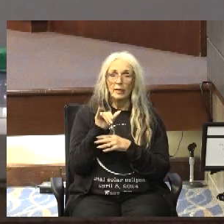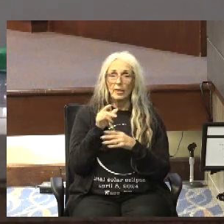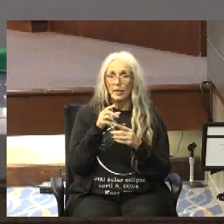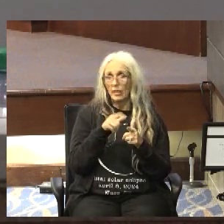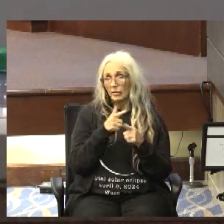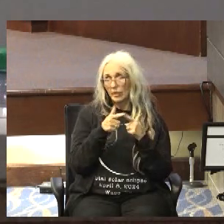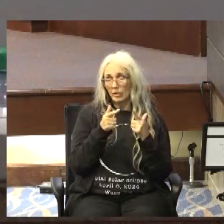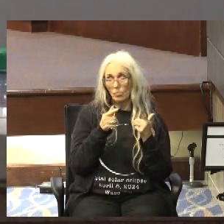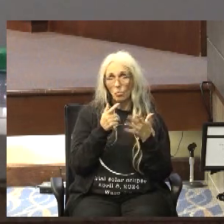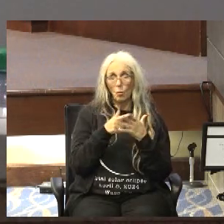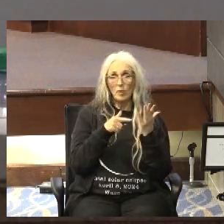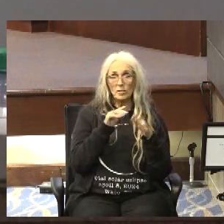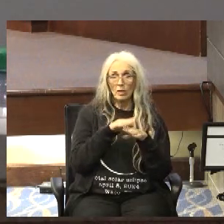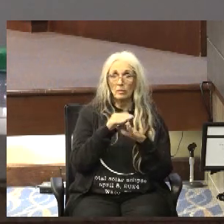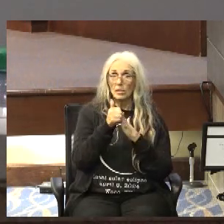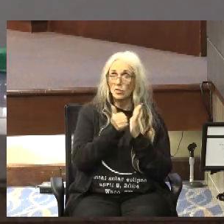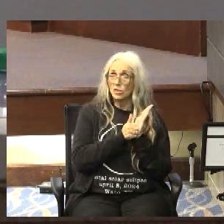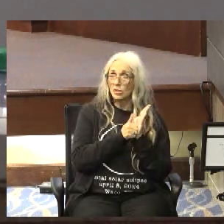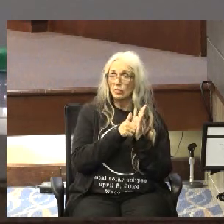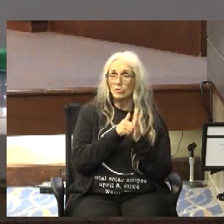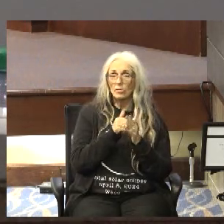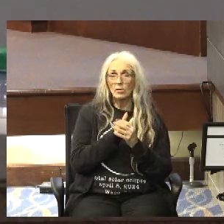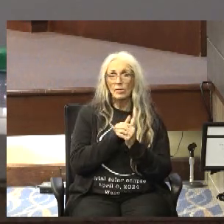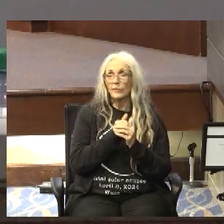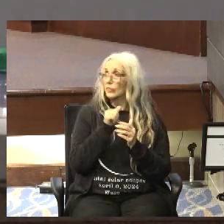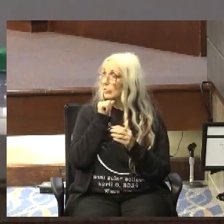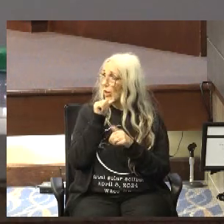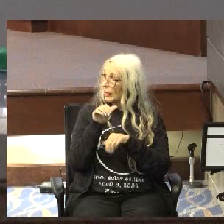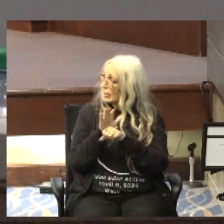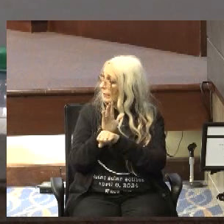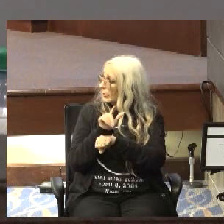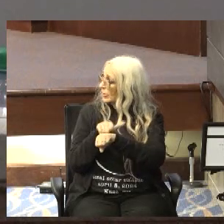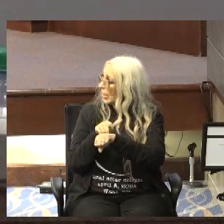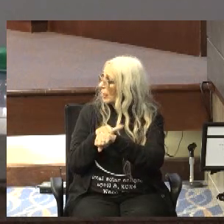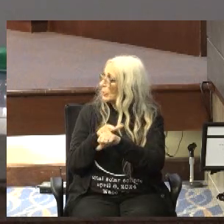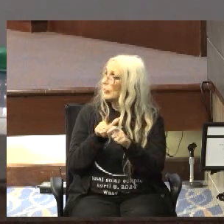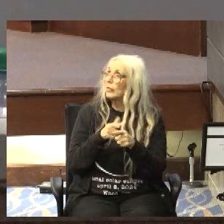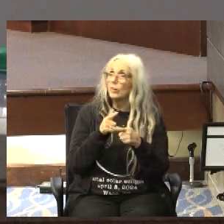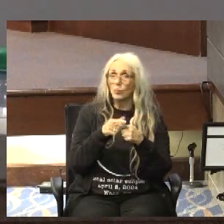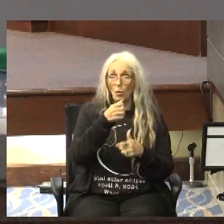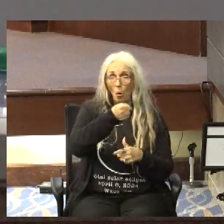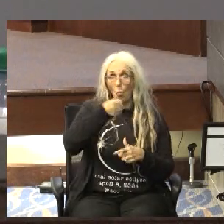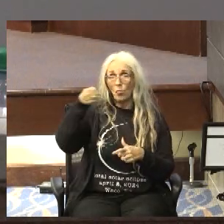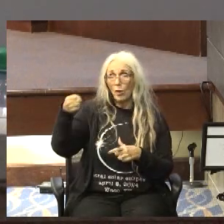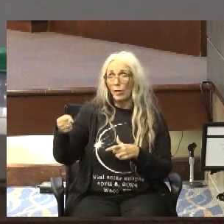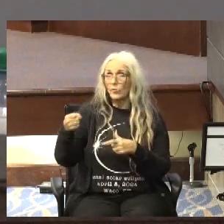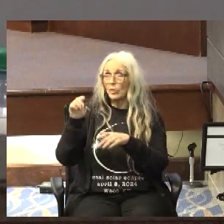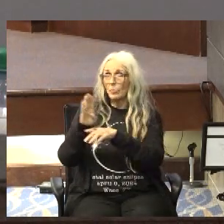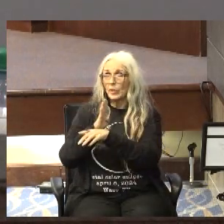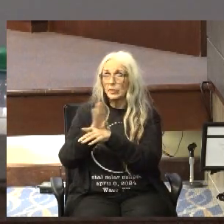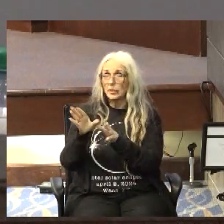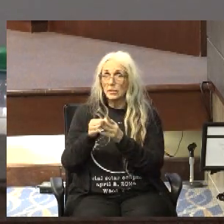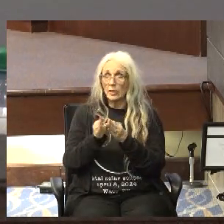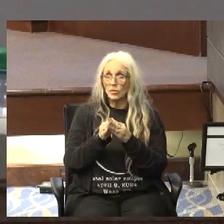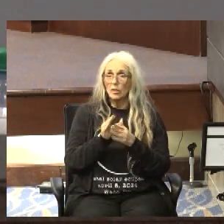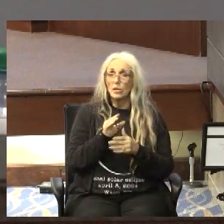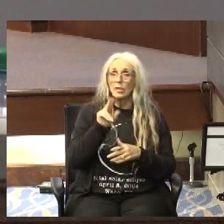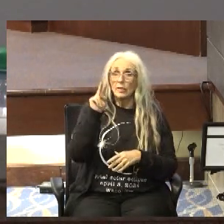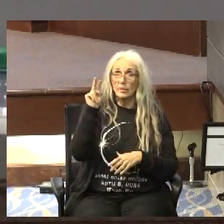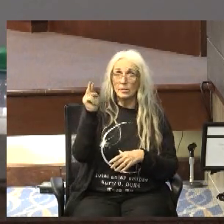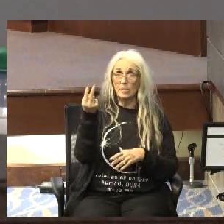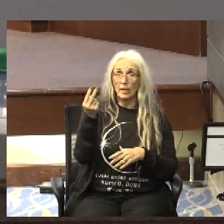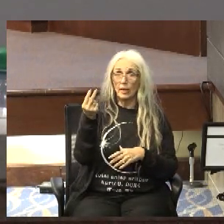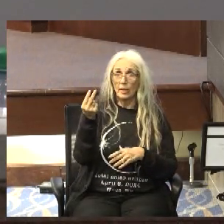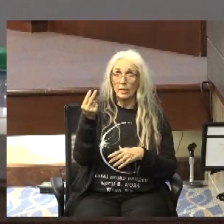items that are on your agenda. If there's not time for Mr. Piscina, we'll move him into the business session at 6 o'clock. Second,